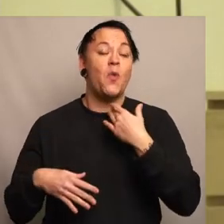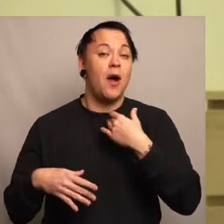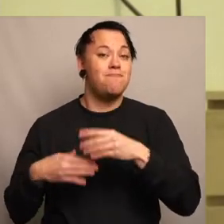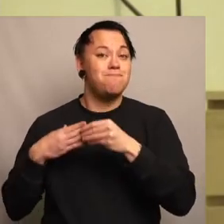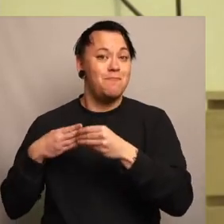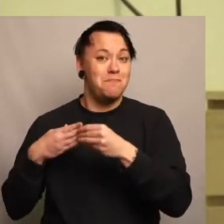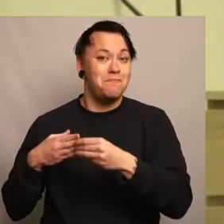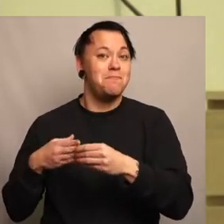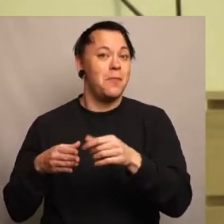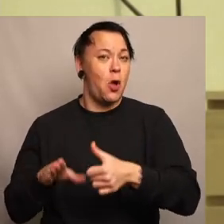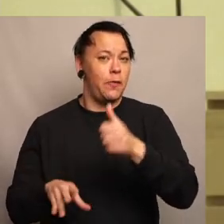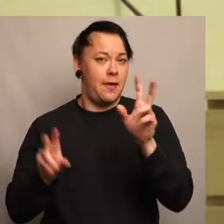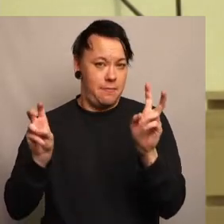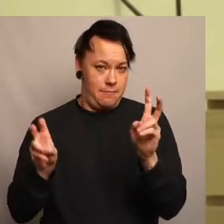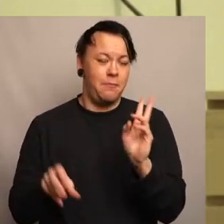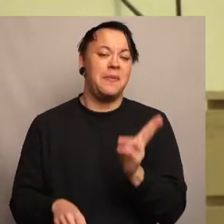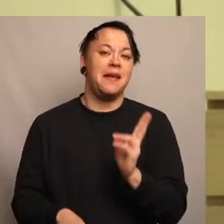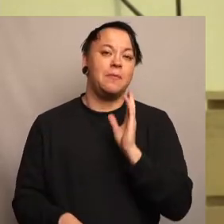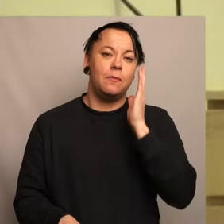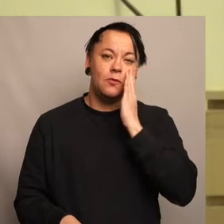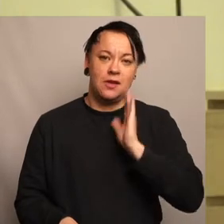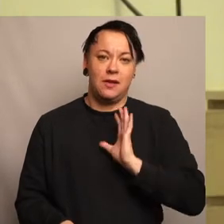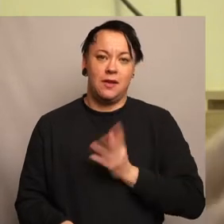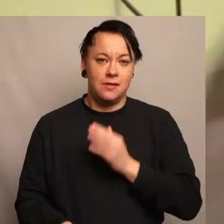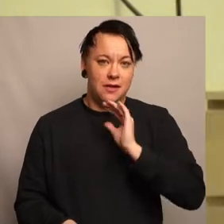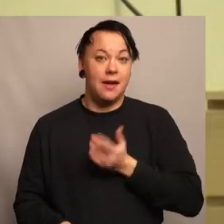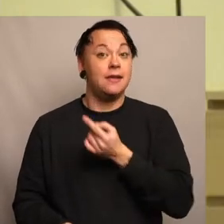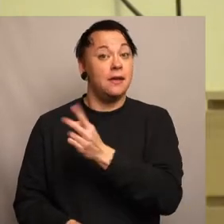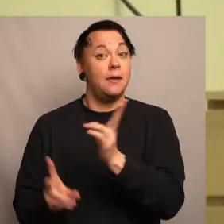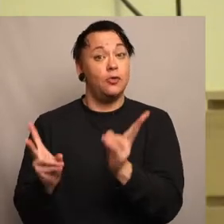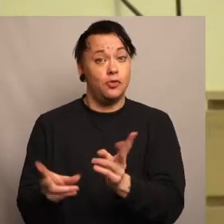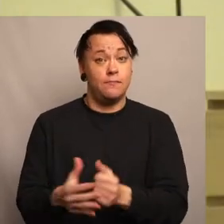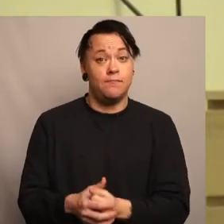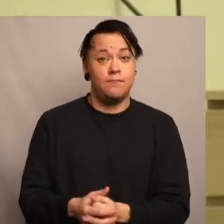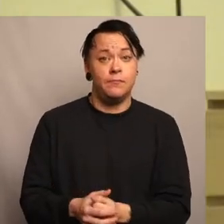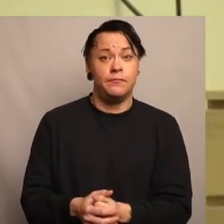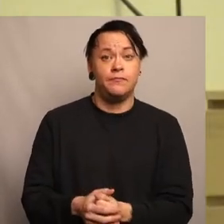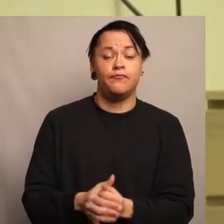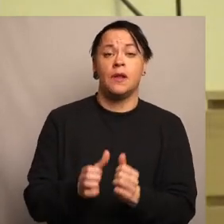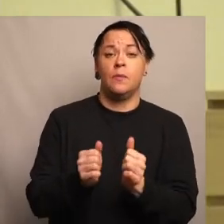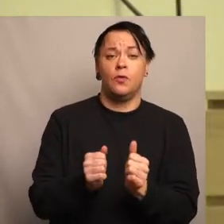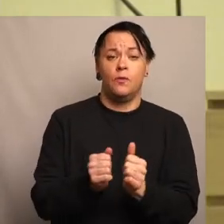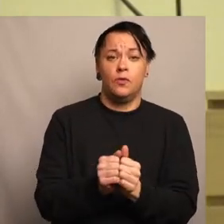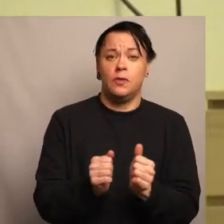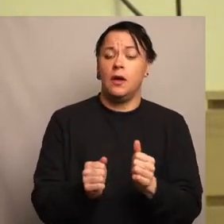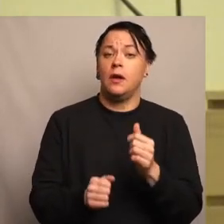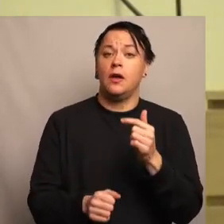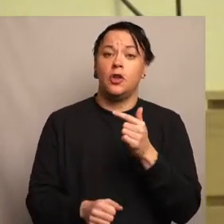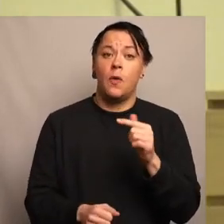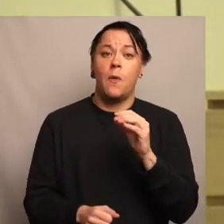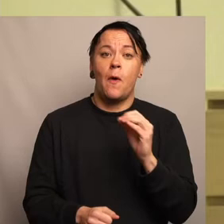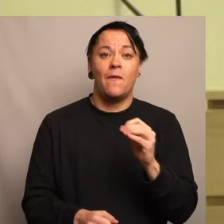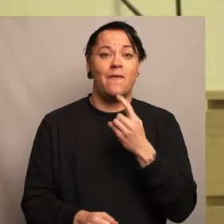consistent pattern. But I think what happened in between is well illustrated in Tom of Finland's work in terms of